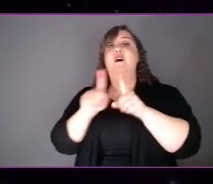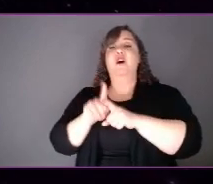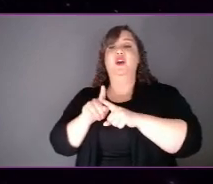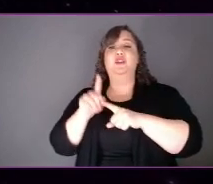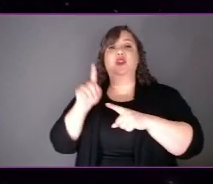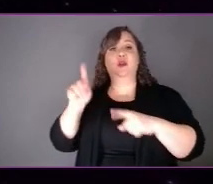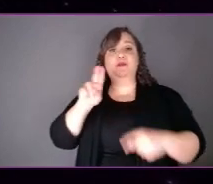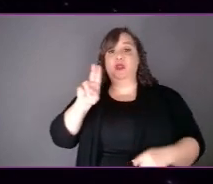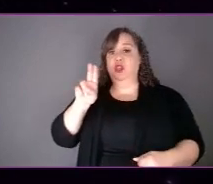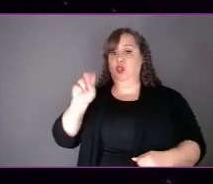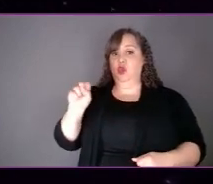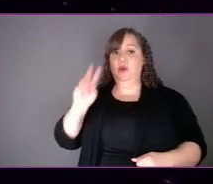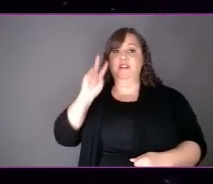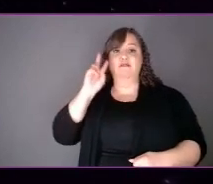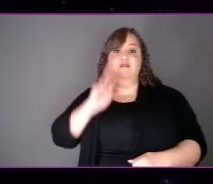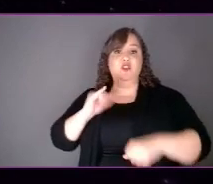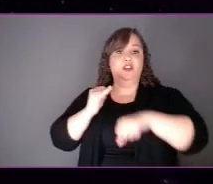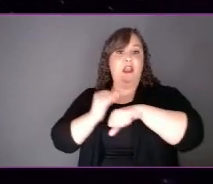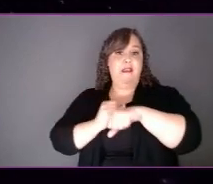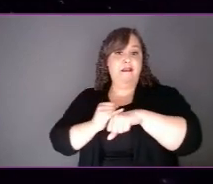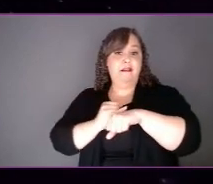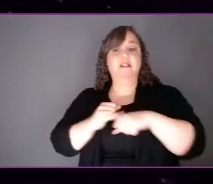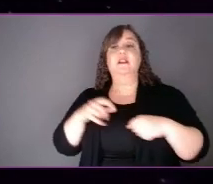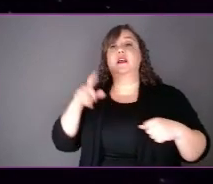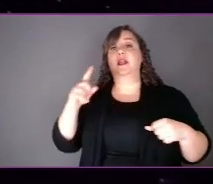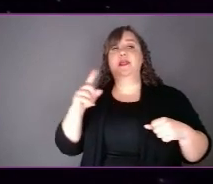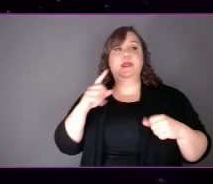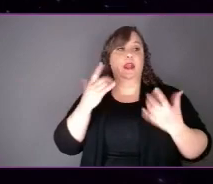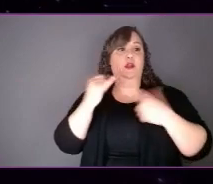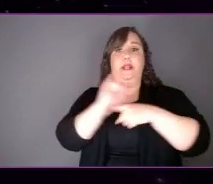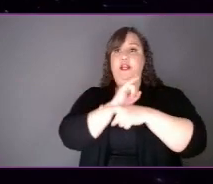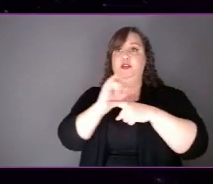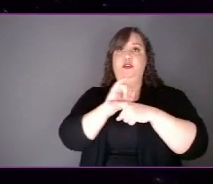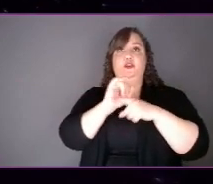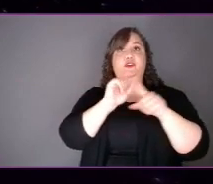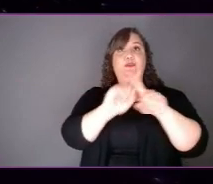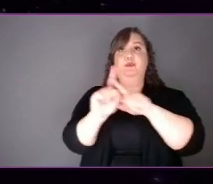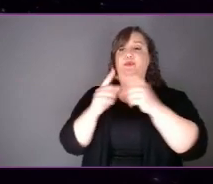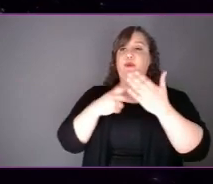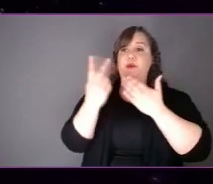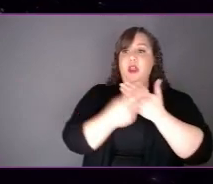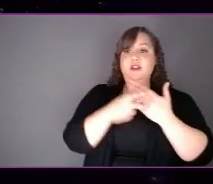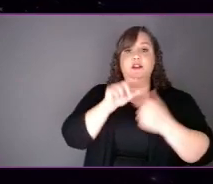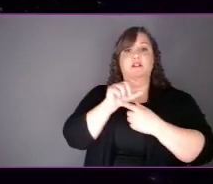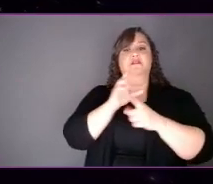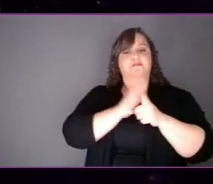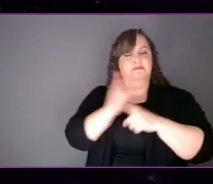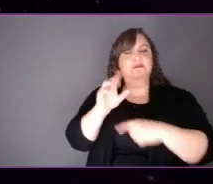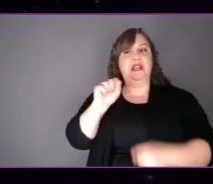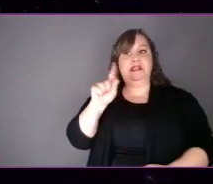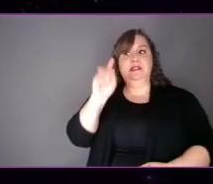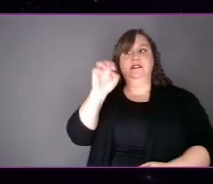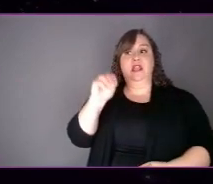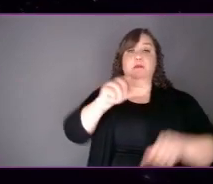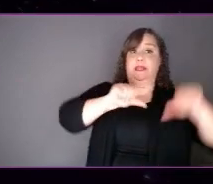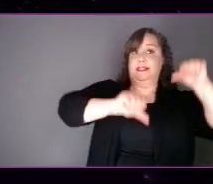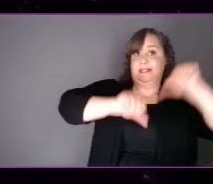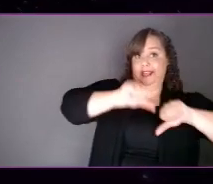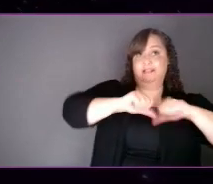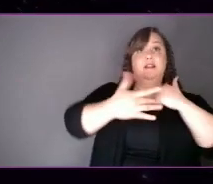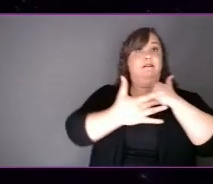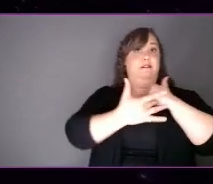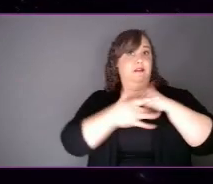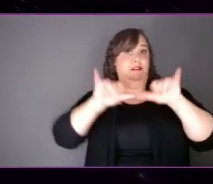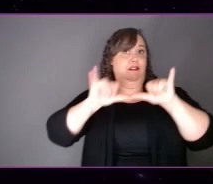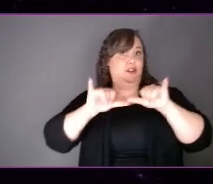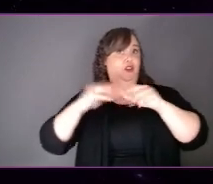Virgin Islands. They're interning on projects from the STEM disciplines. So you have that science, technology, engineering, and